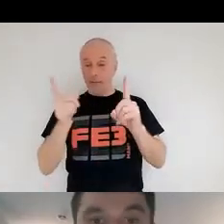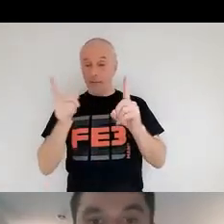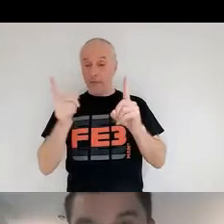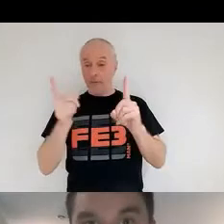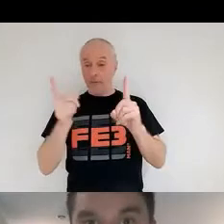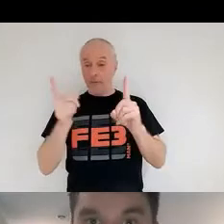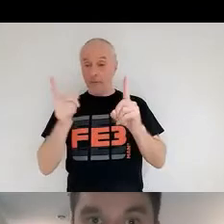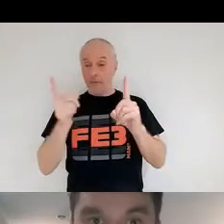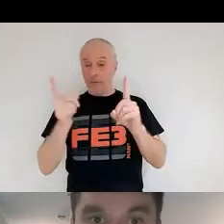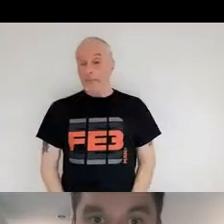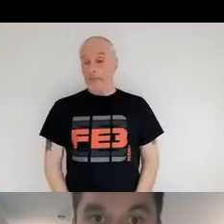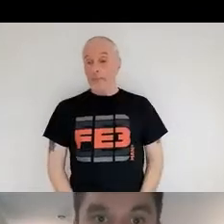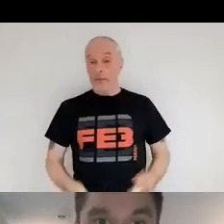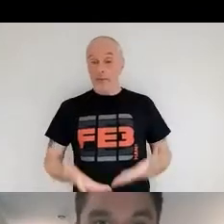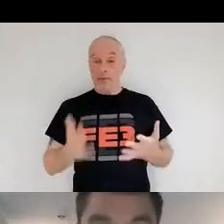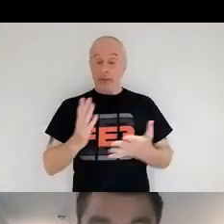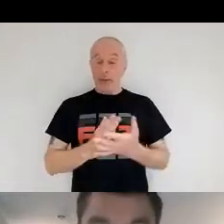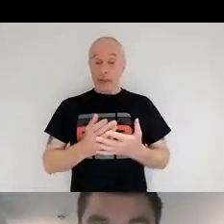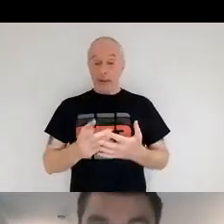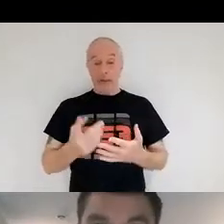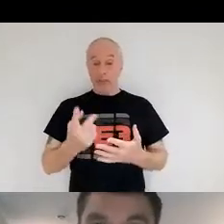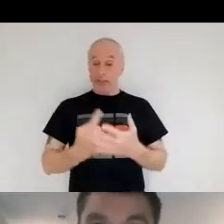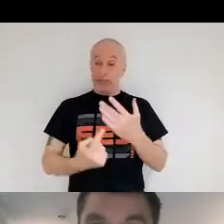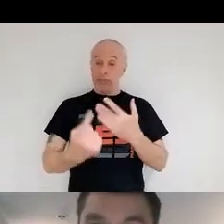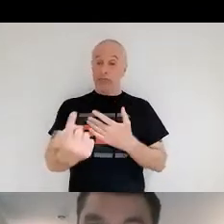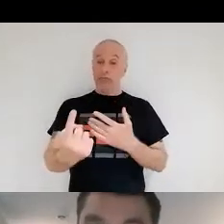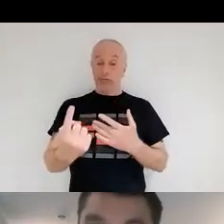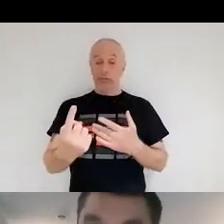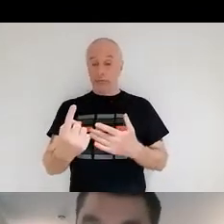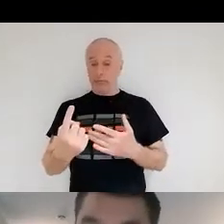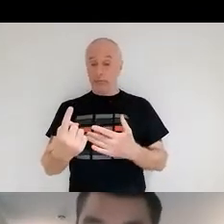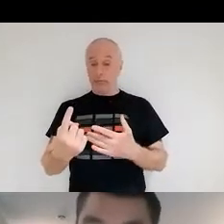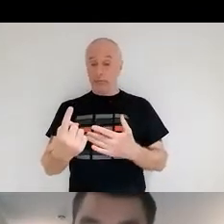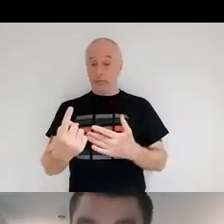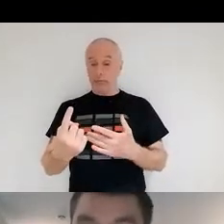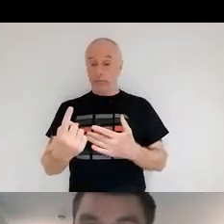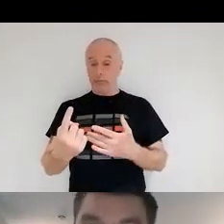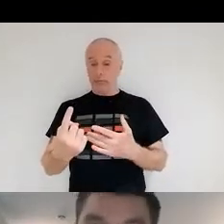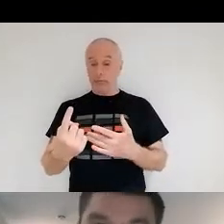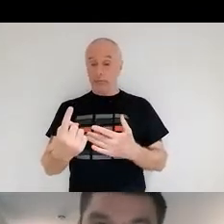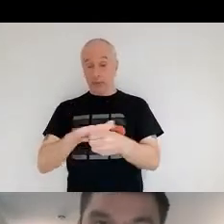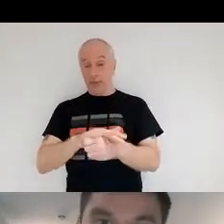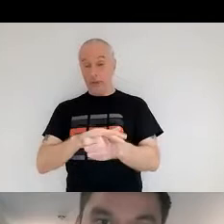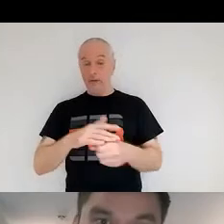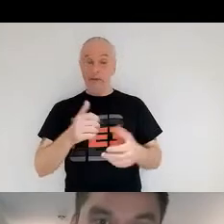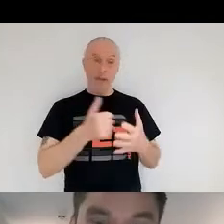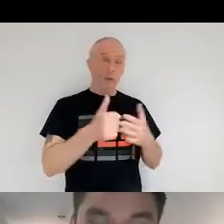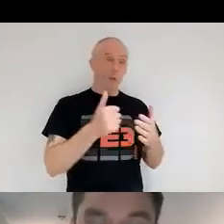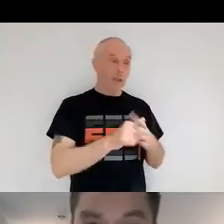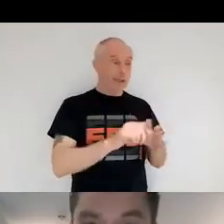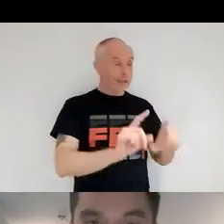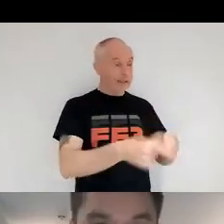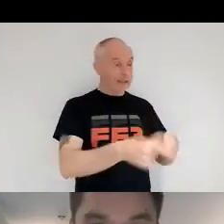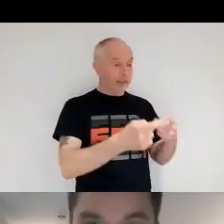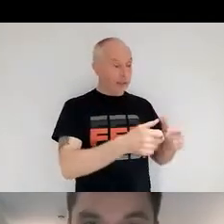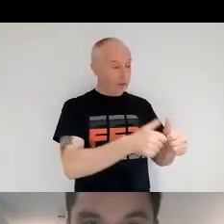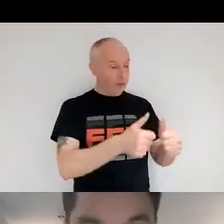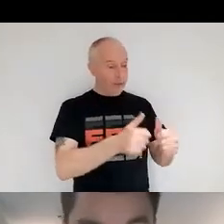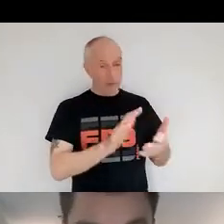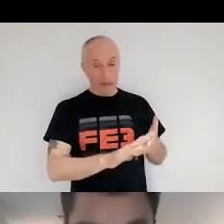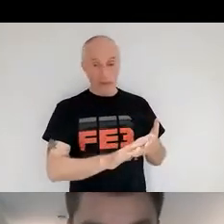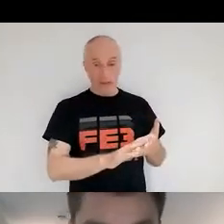pretty unique situation, because typically in the UK they are segregated between the suppliers and the transporters for obvious